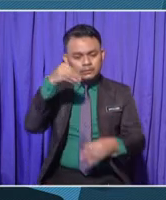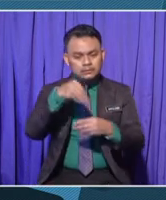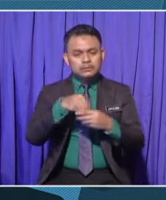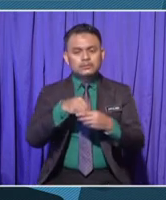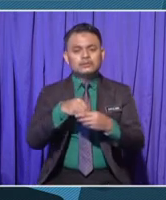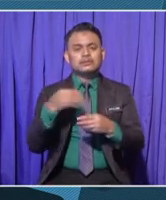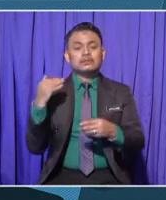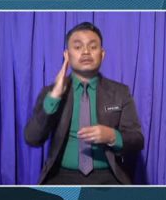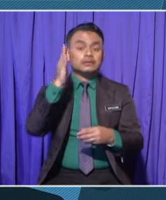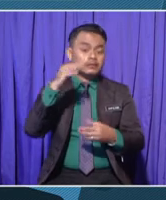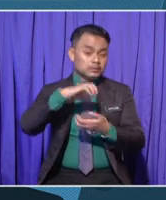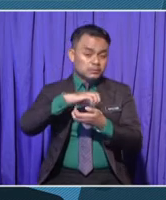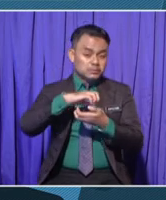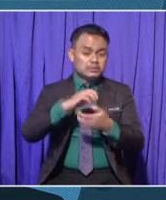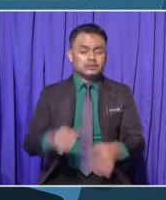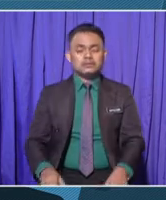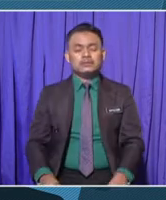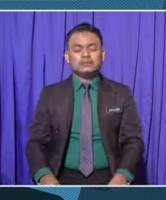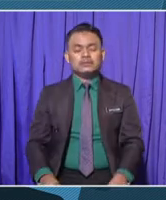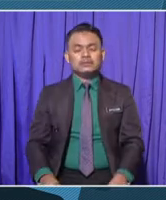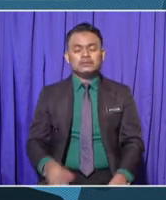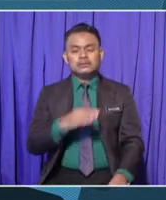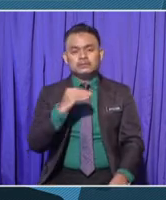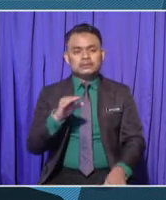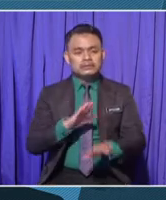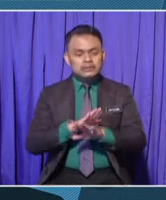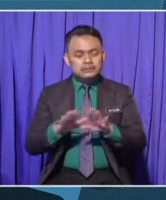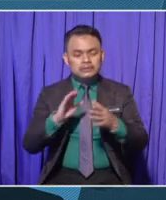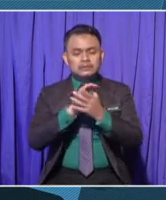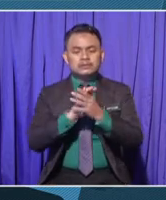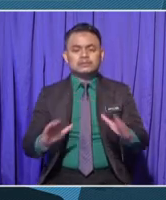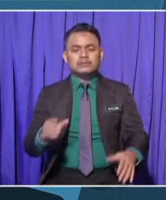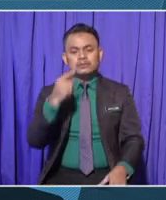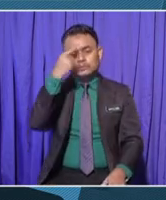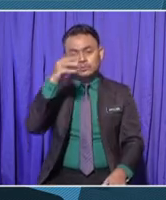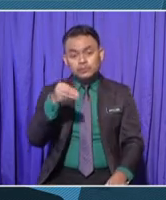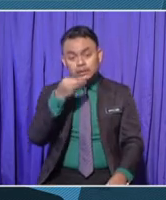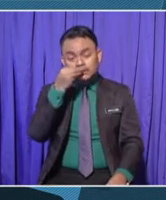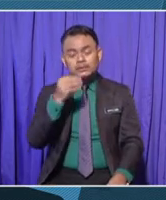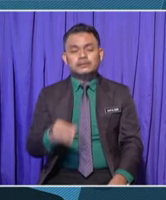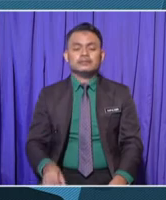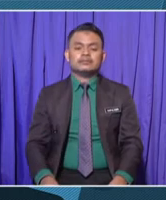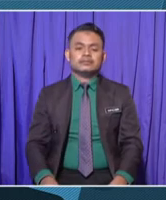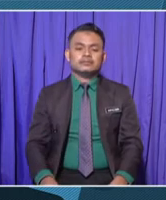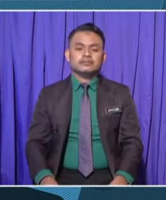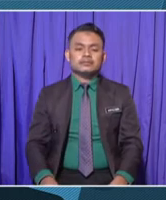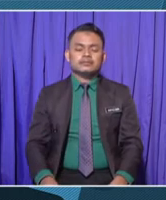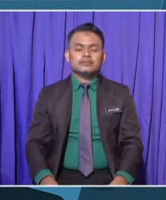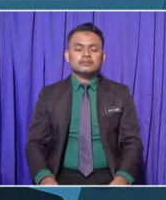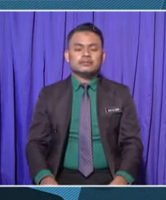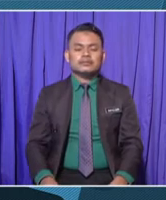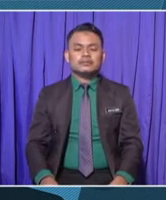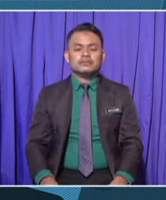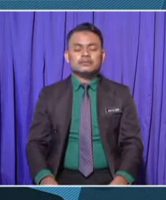spoiled and unsafe to eat. So, we should appreciate